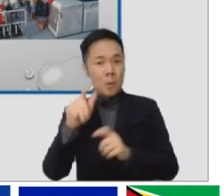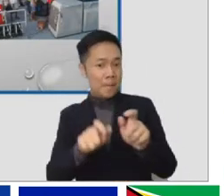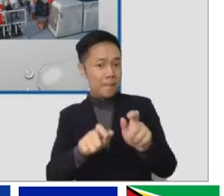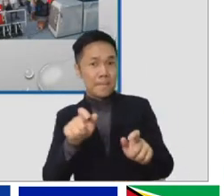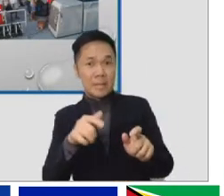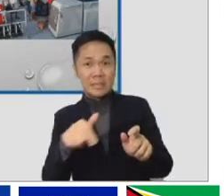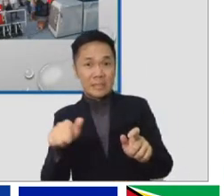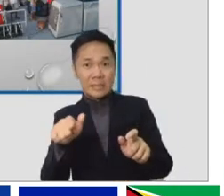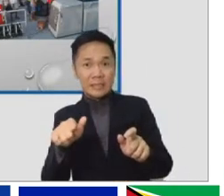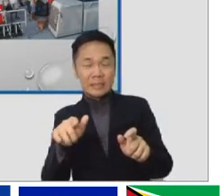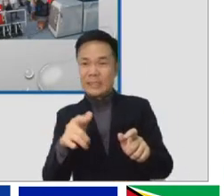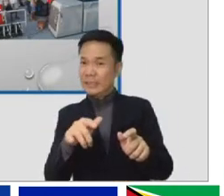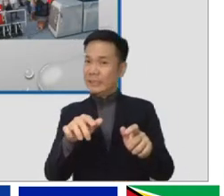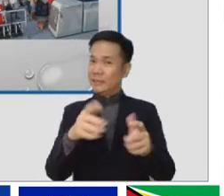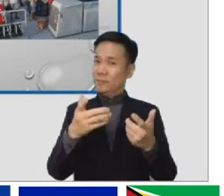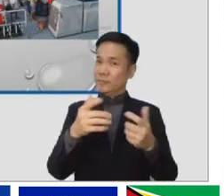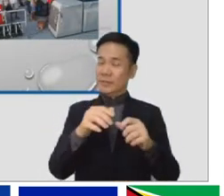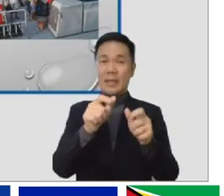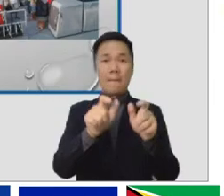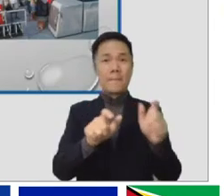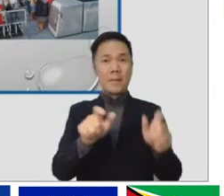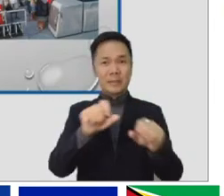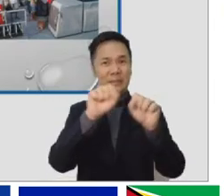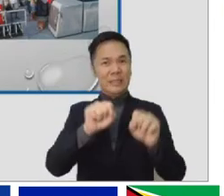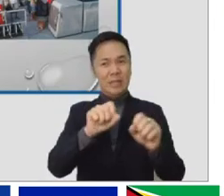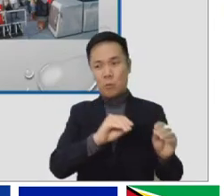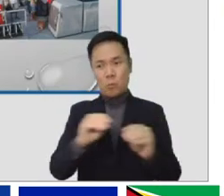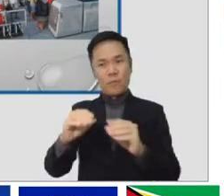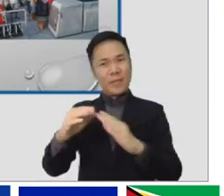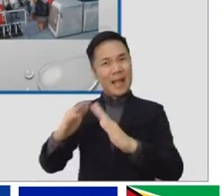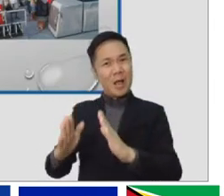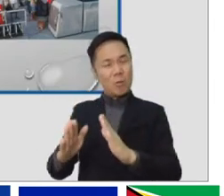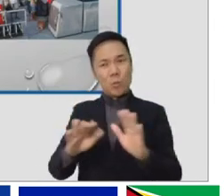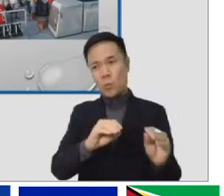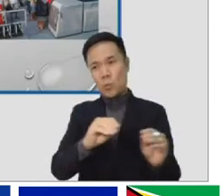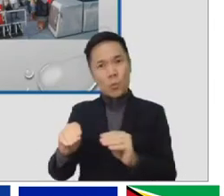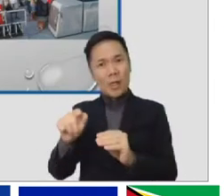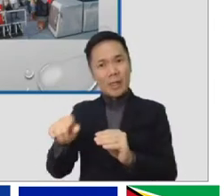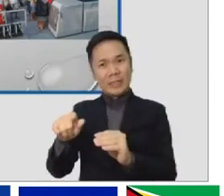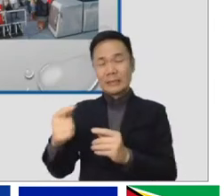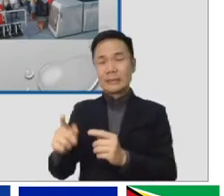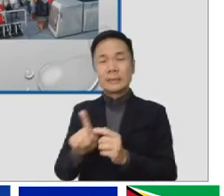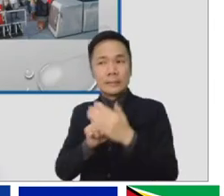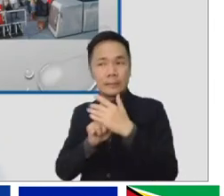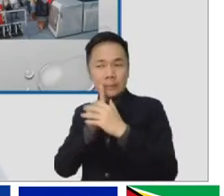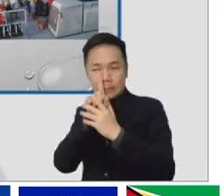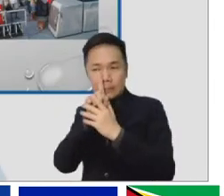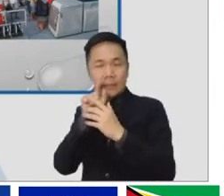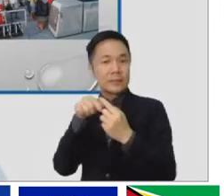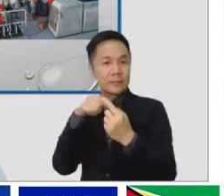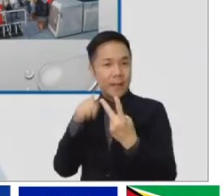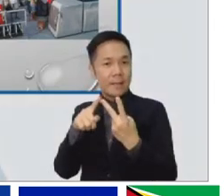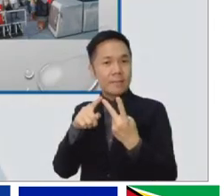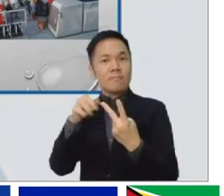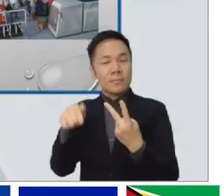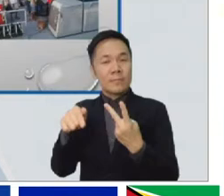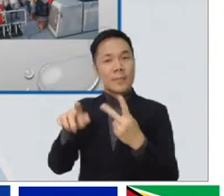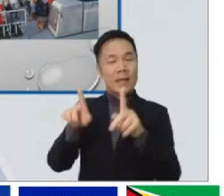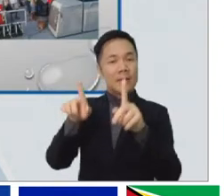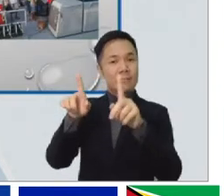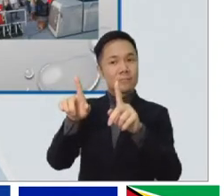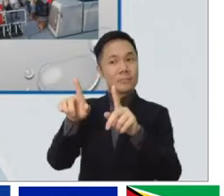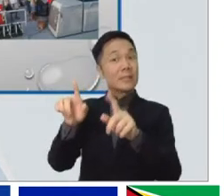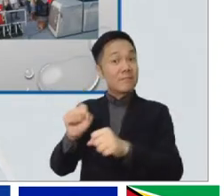citizens, the shelteries, to accepting the COVID-19 testing and vaccination, key interventions in the new